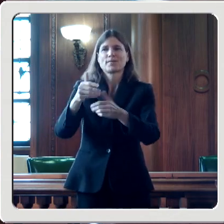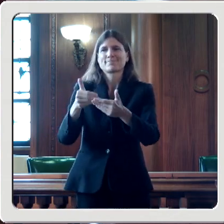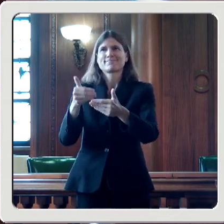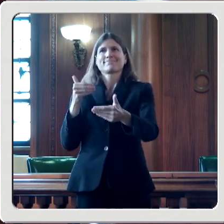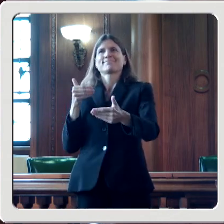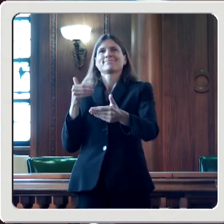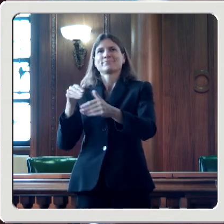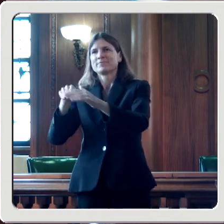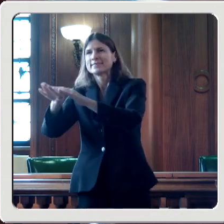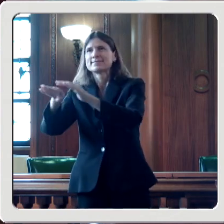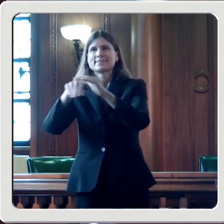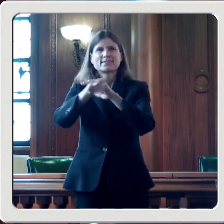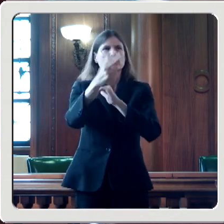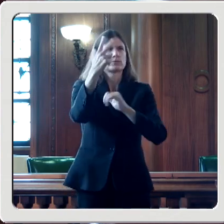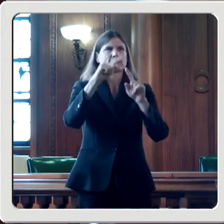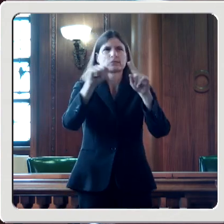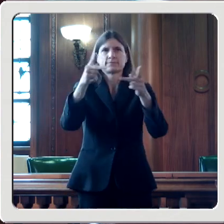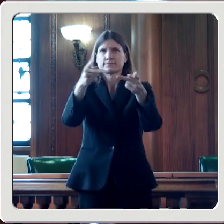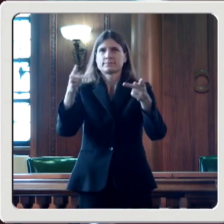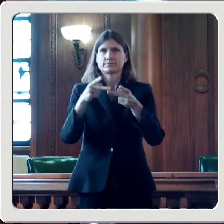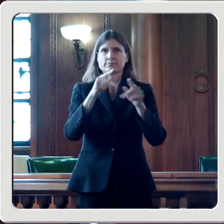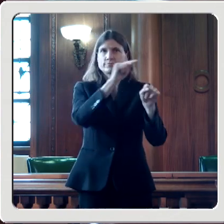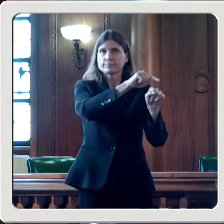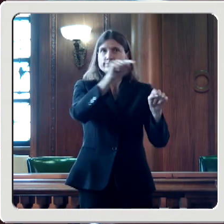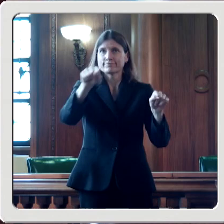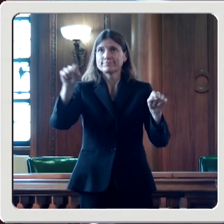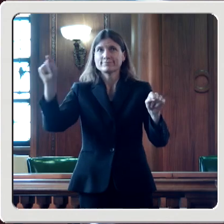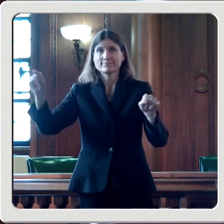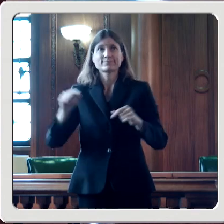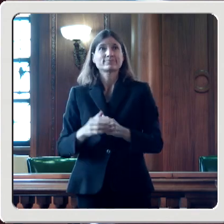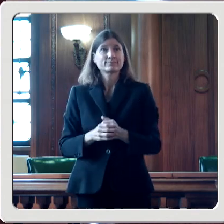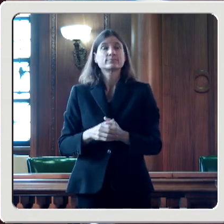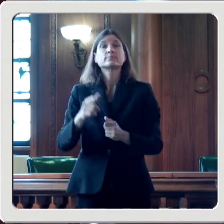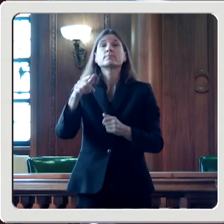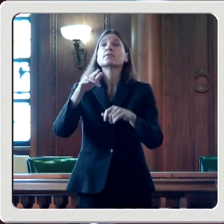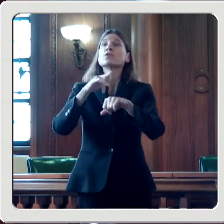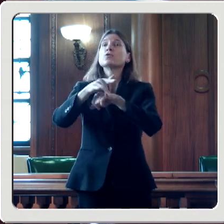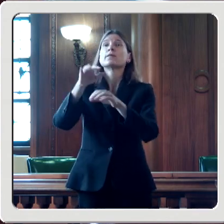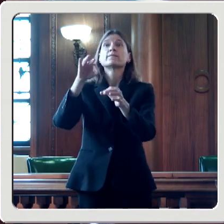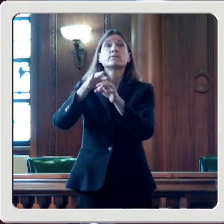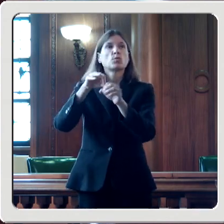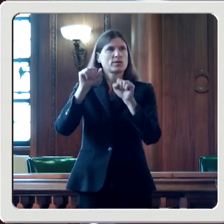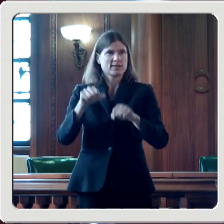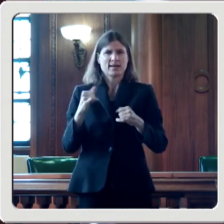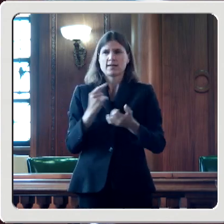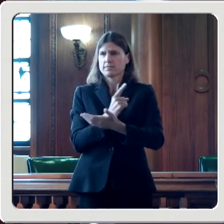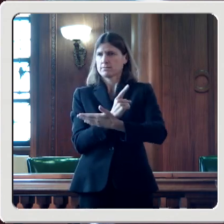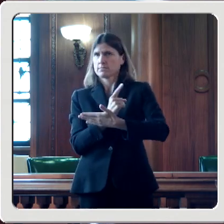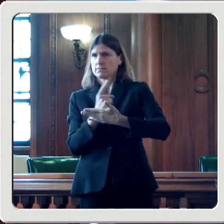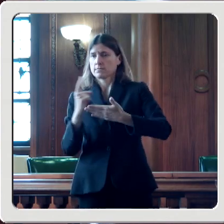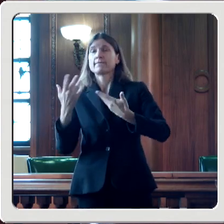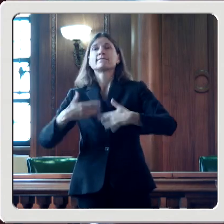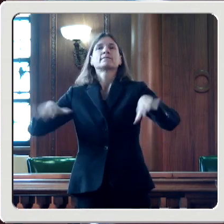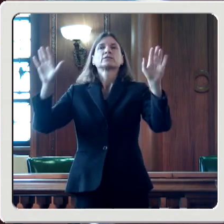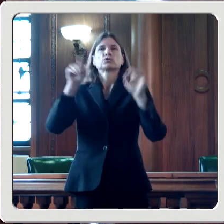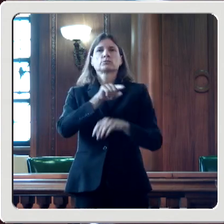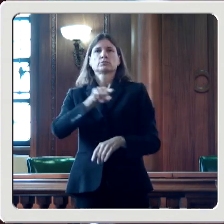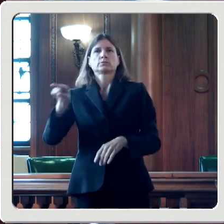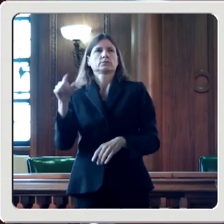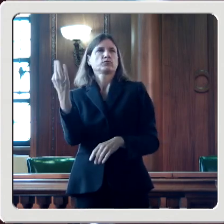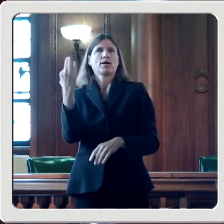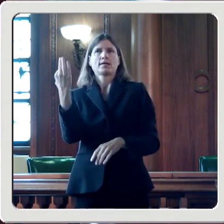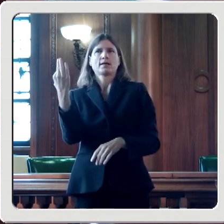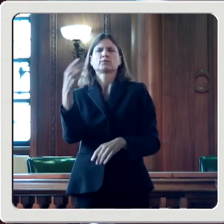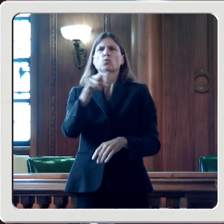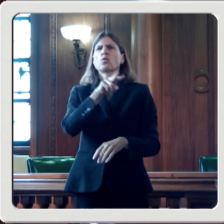Friday, the last day you could vote early, will be 8:30 to 4 p.m. at City Hall. At the Claudio Concepcion Greenleaf Community